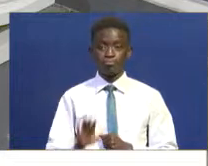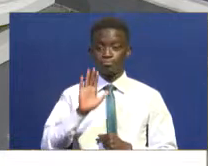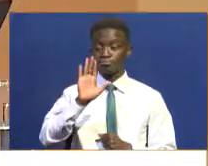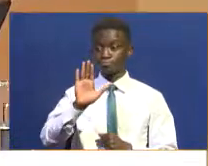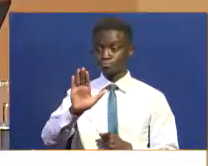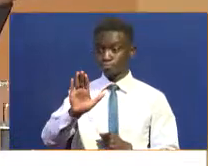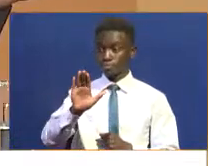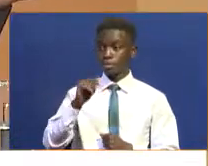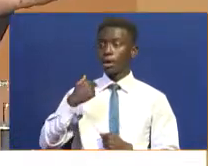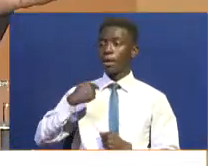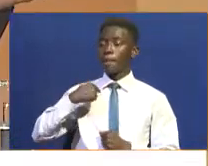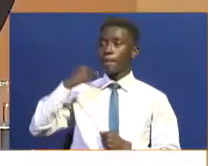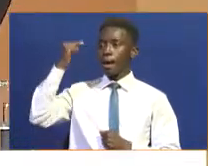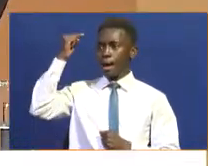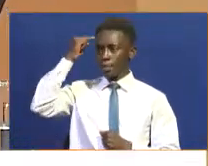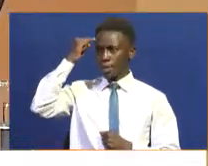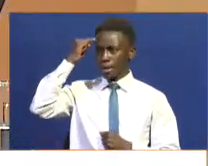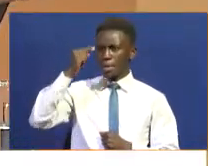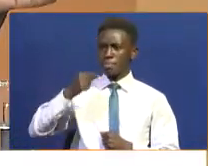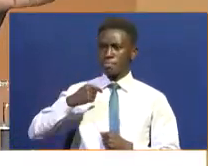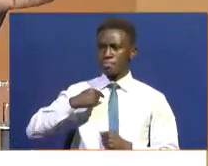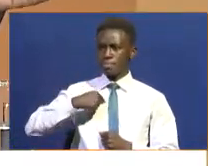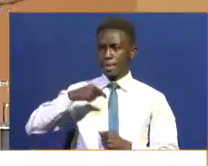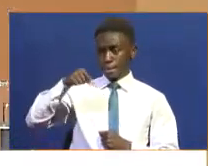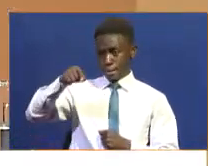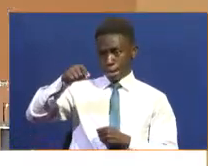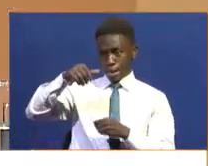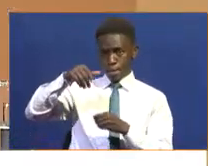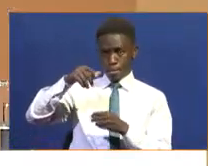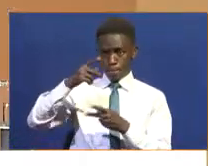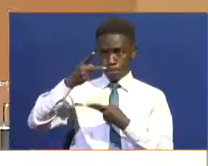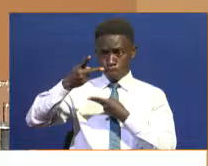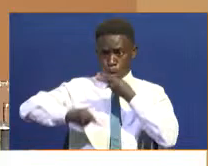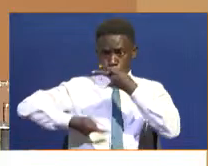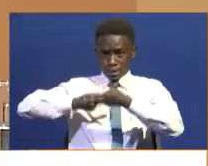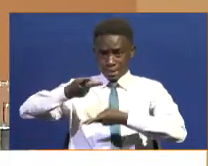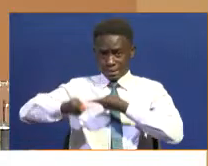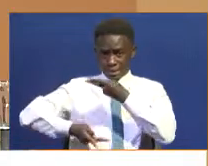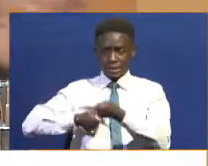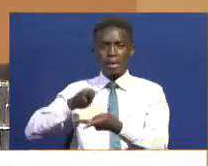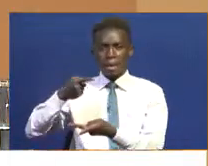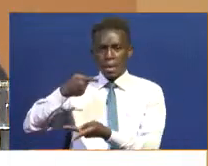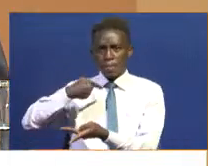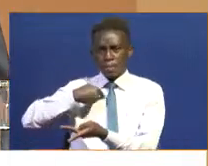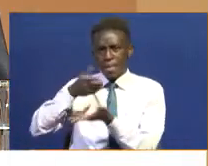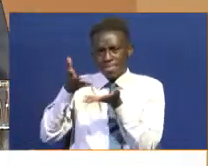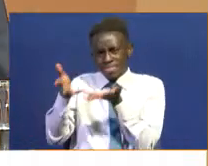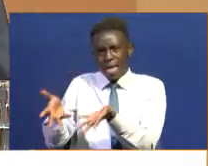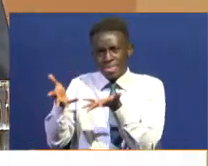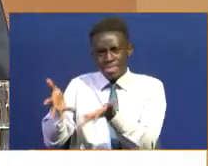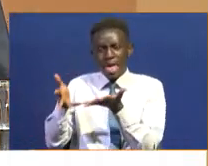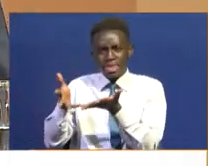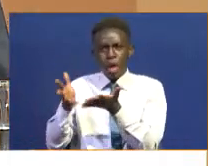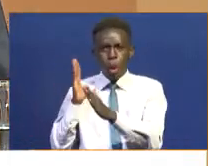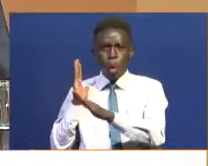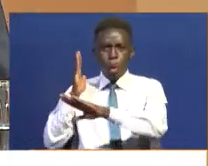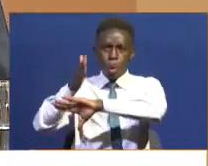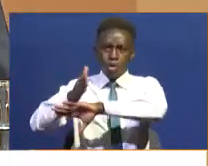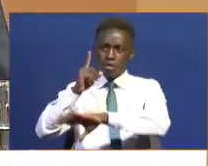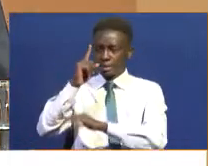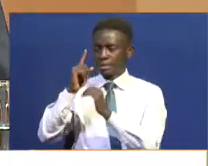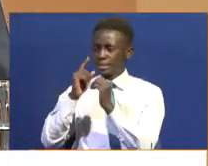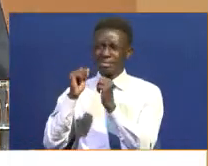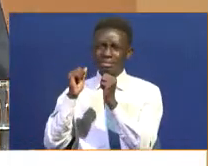I have been part of this process for quite more than a decade.